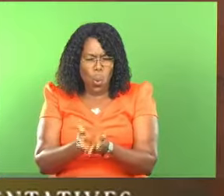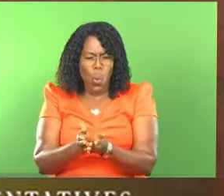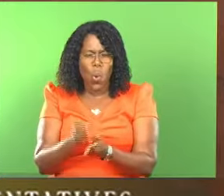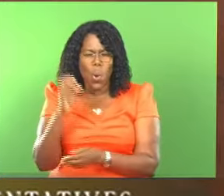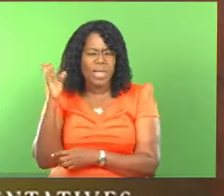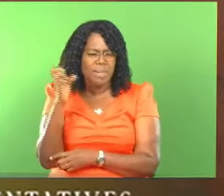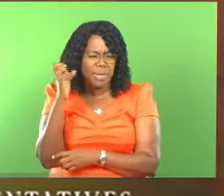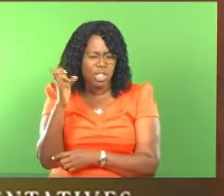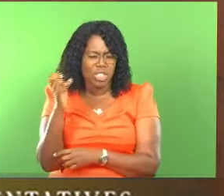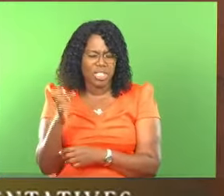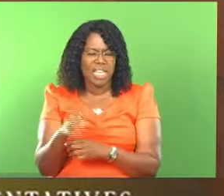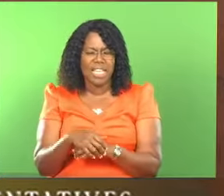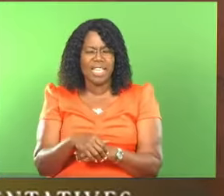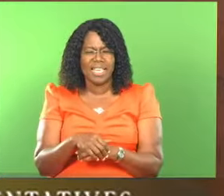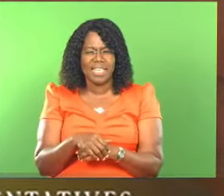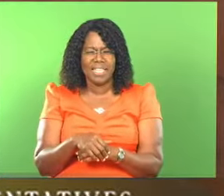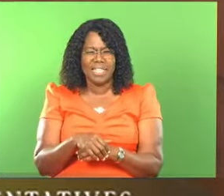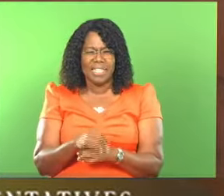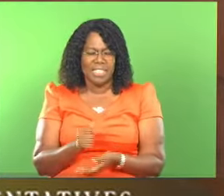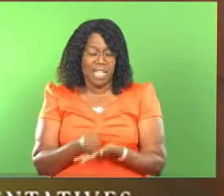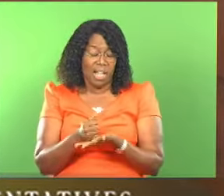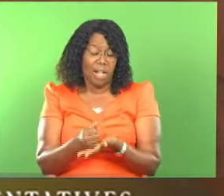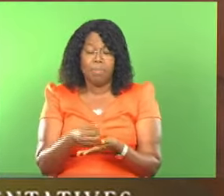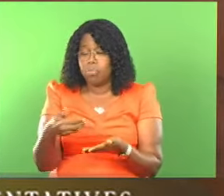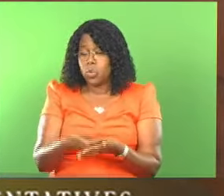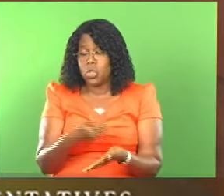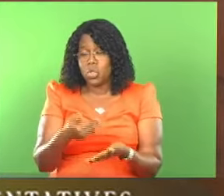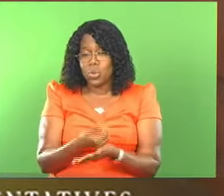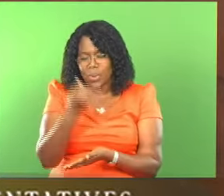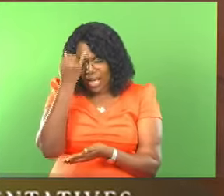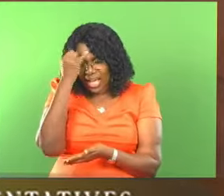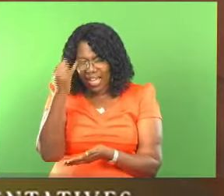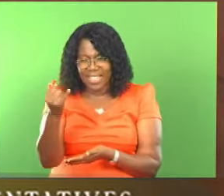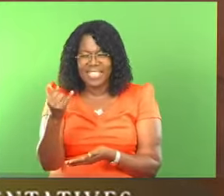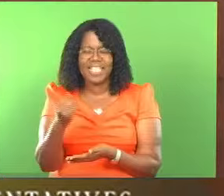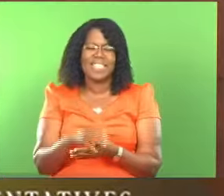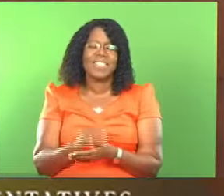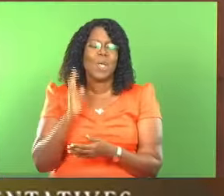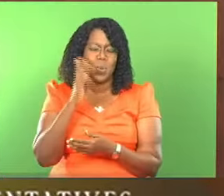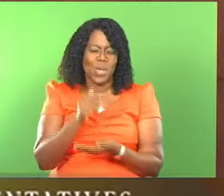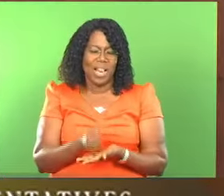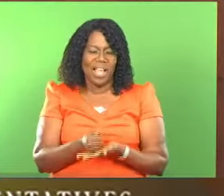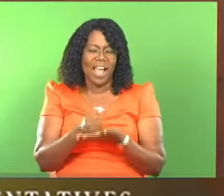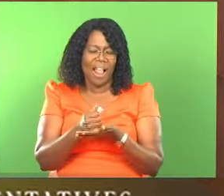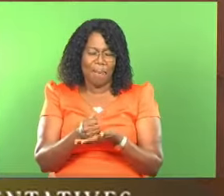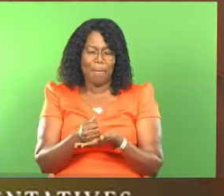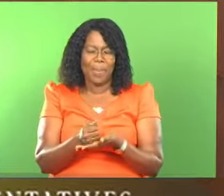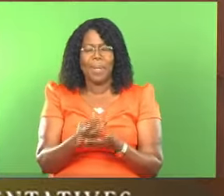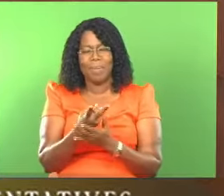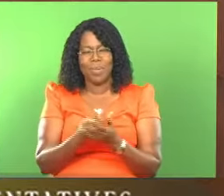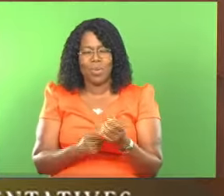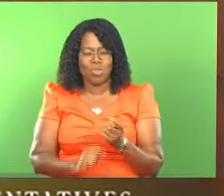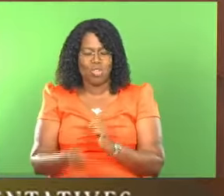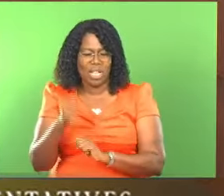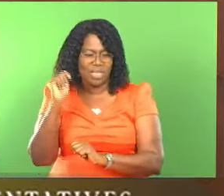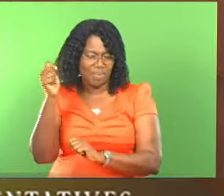And these initiatives will directly benefit both Trinidad and